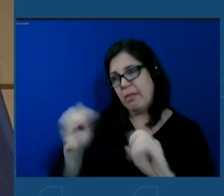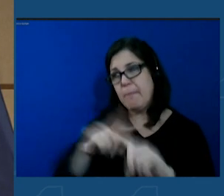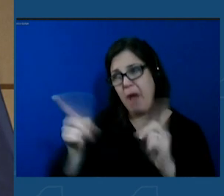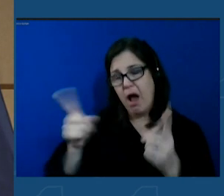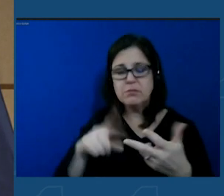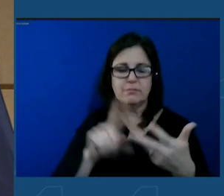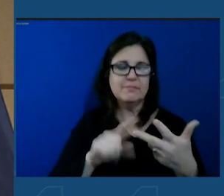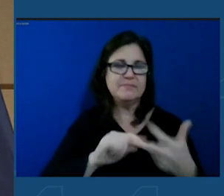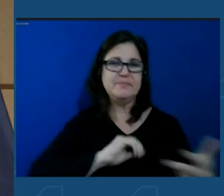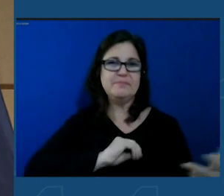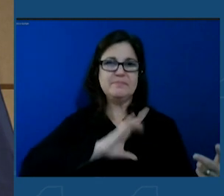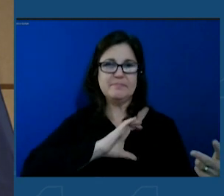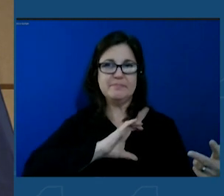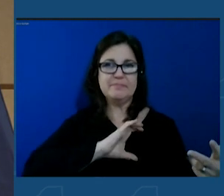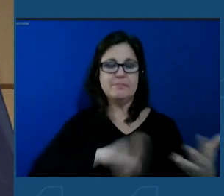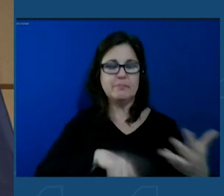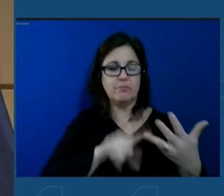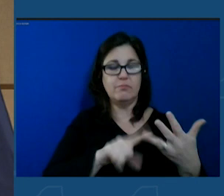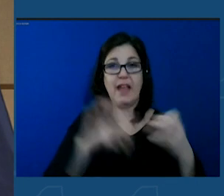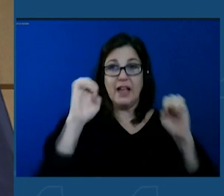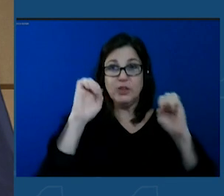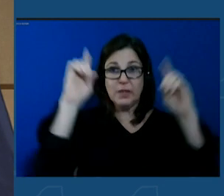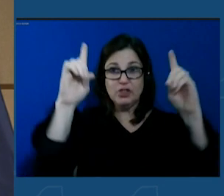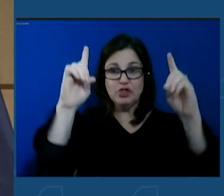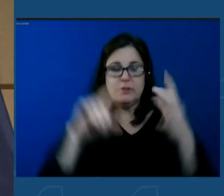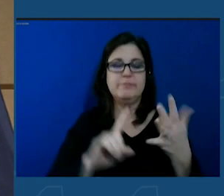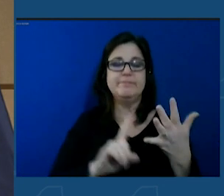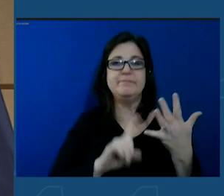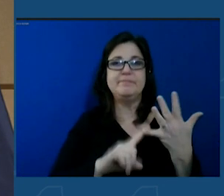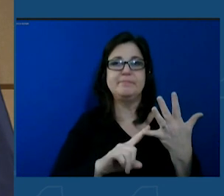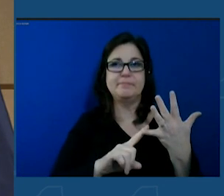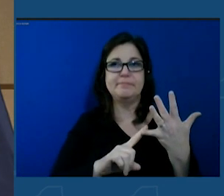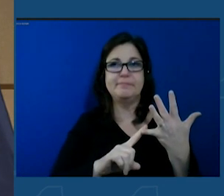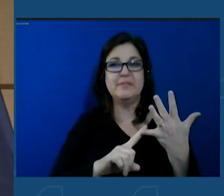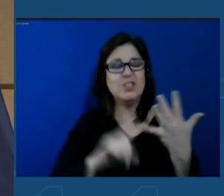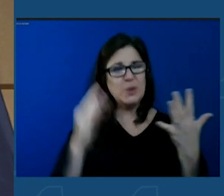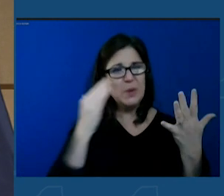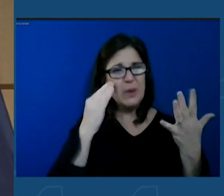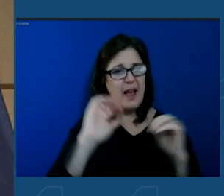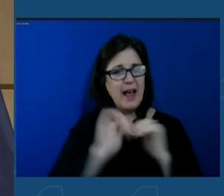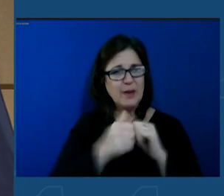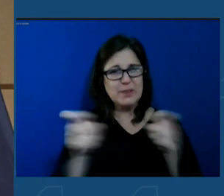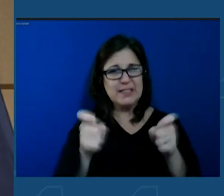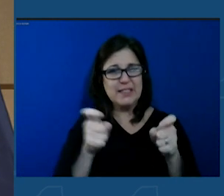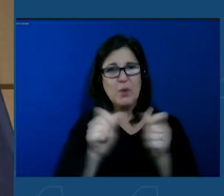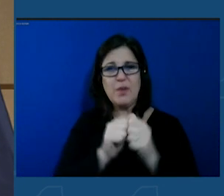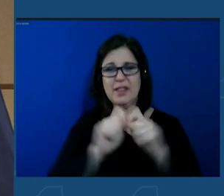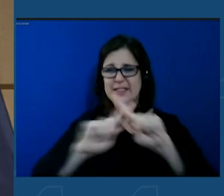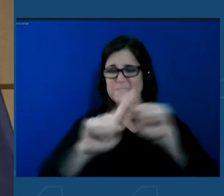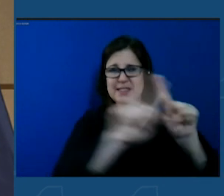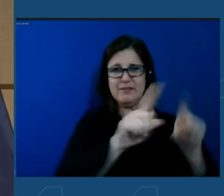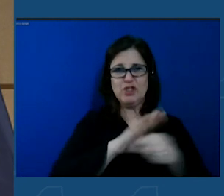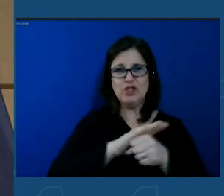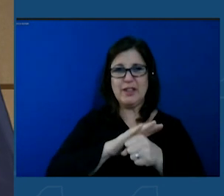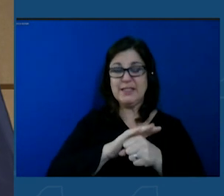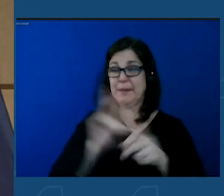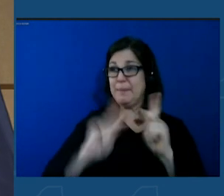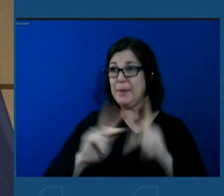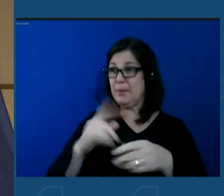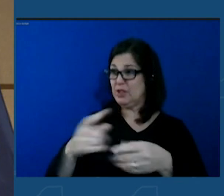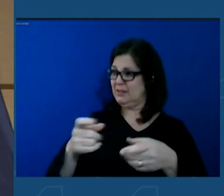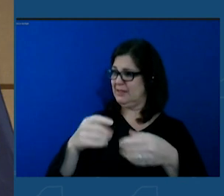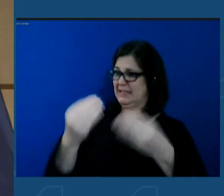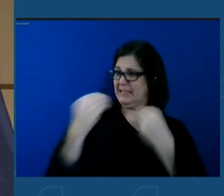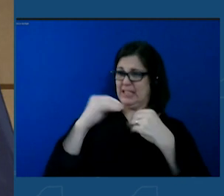self-esteem, education, and just knowing how to deal with stress factors. We're not really taught how to manage our stress